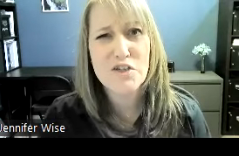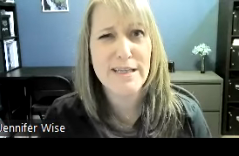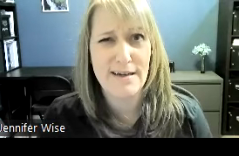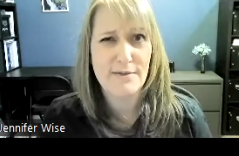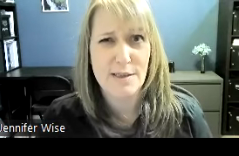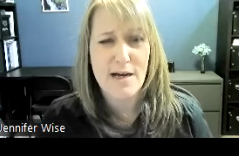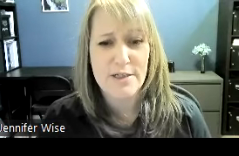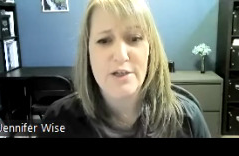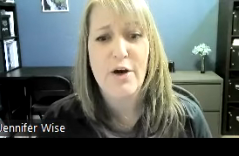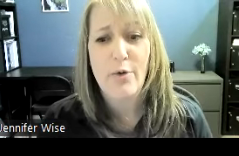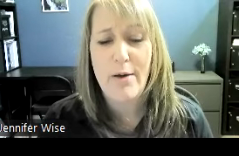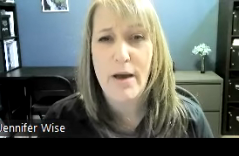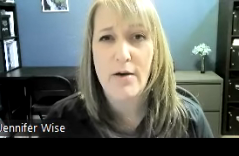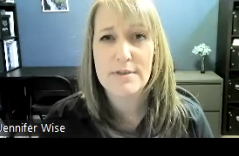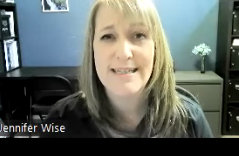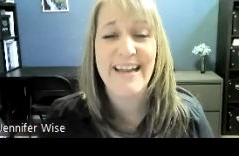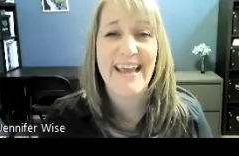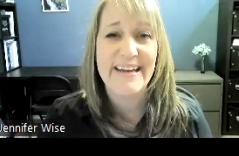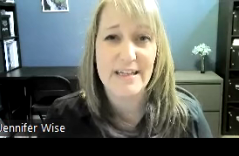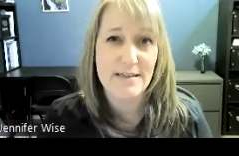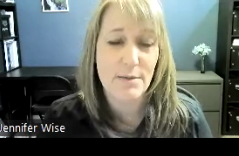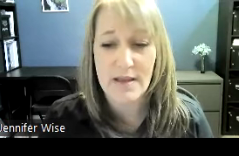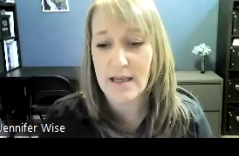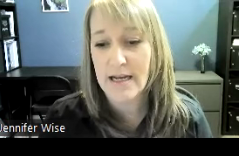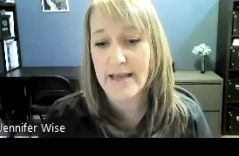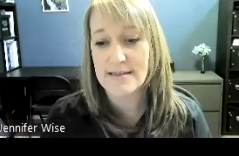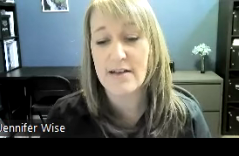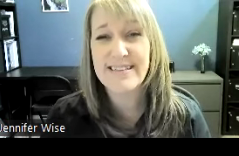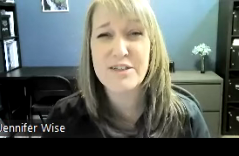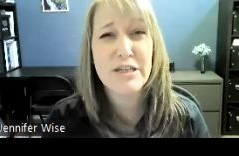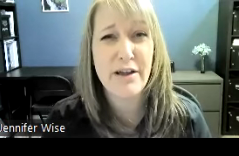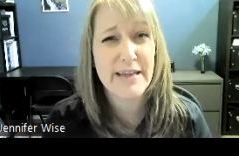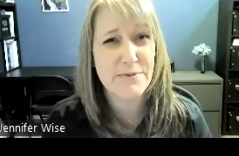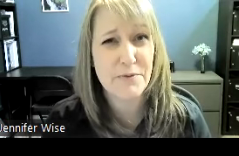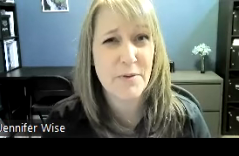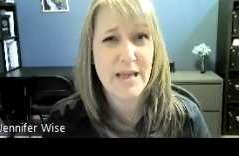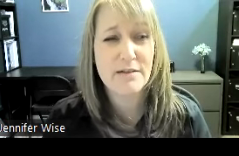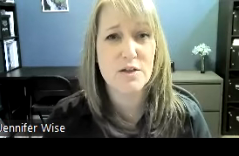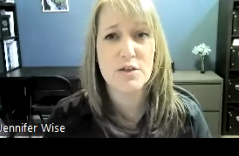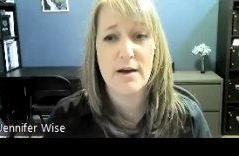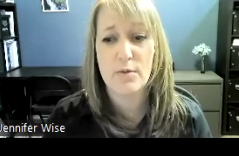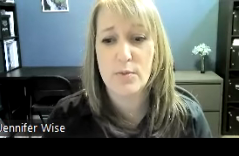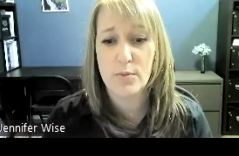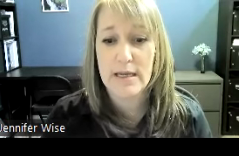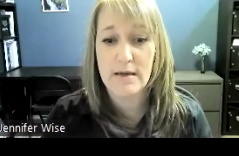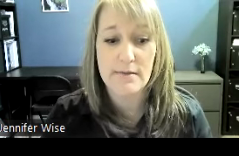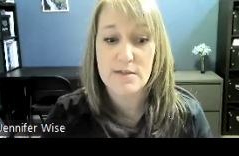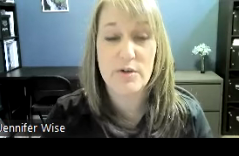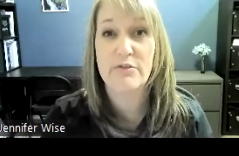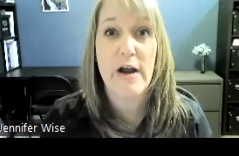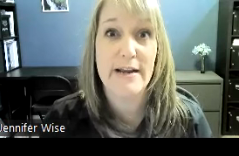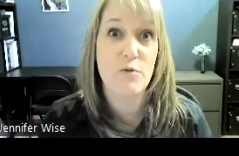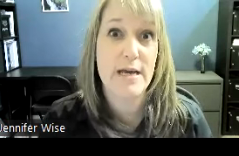There's actually kind of a lot to know about negating something in ASL. It's actually not that different from English, how we